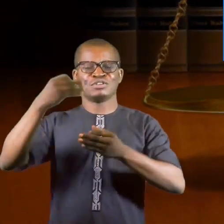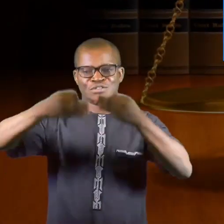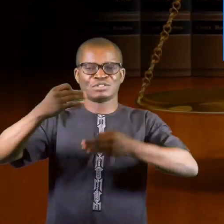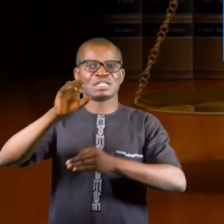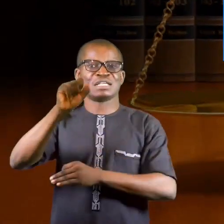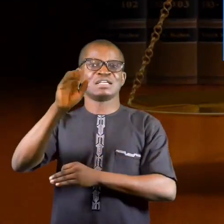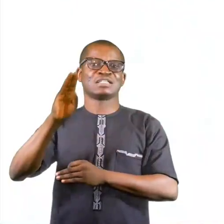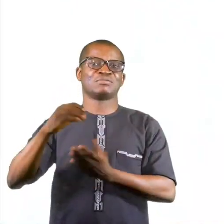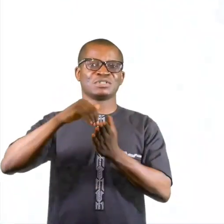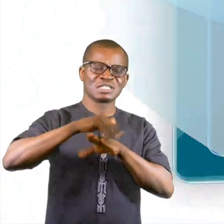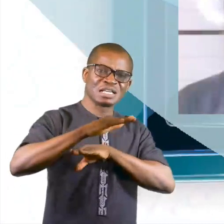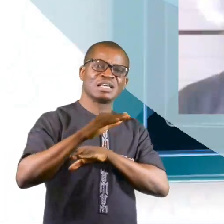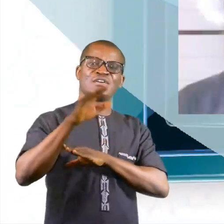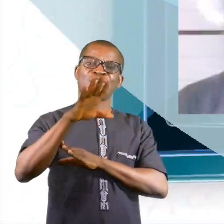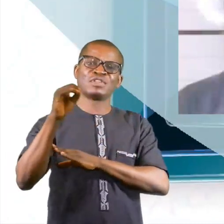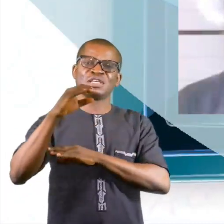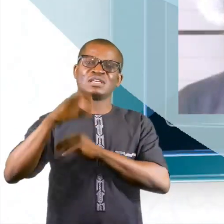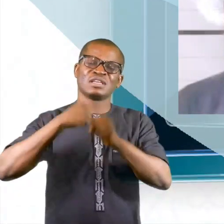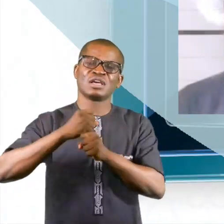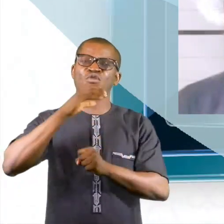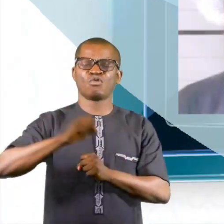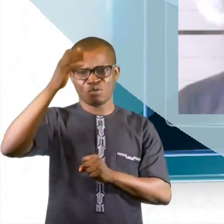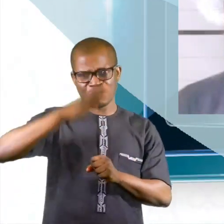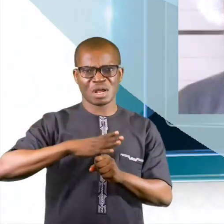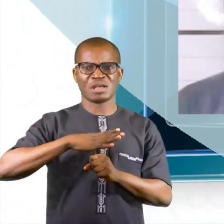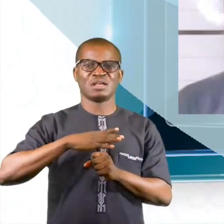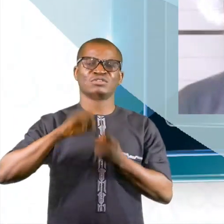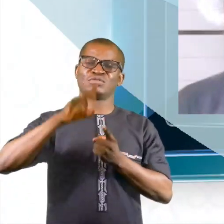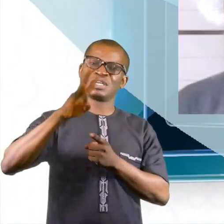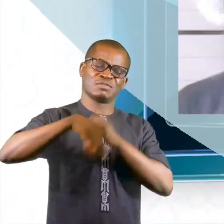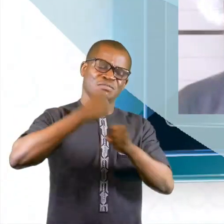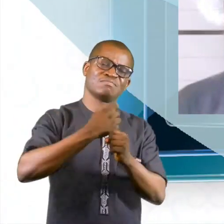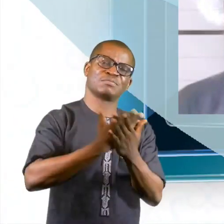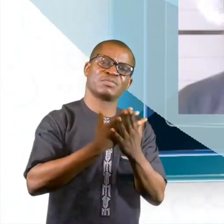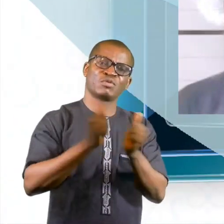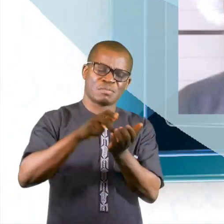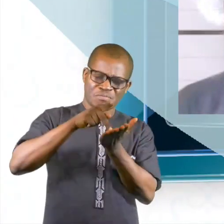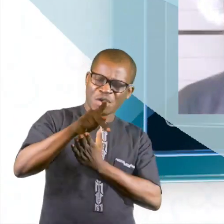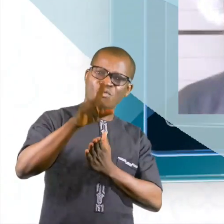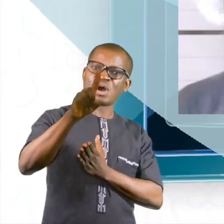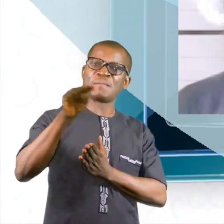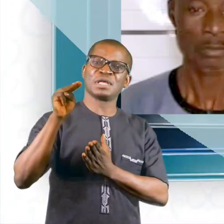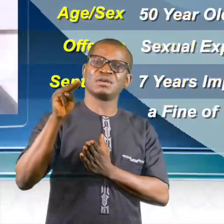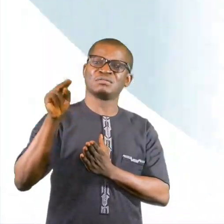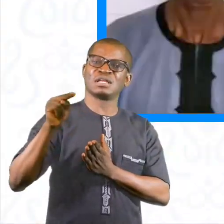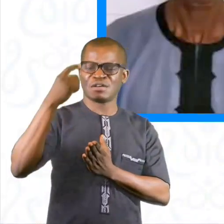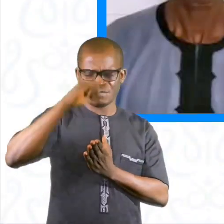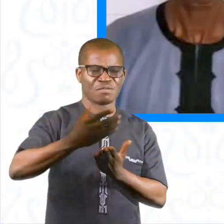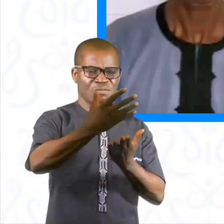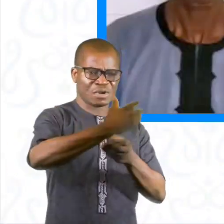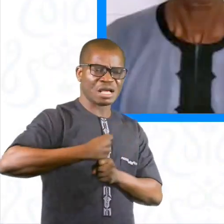Justice Mariam Sabo sentenced a 50-year-old man, Ali Hamza, to 7 years imprisonment with a fine of 1 million naira